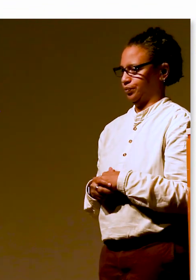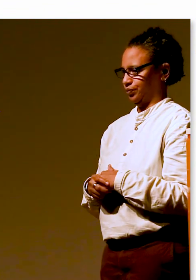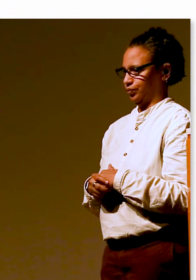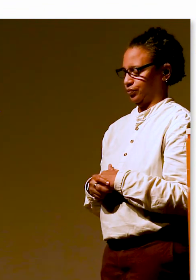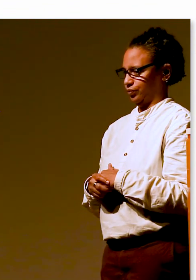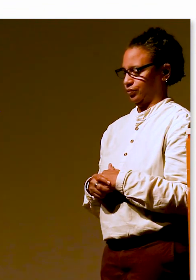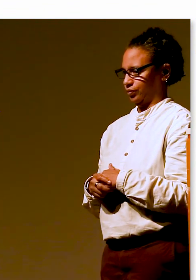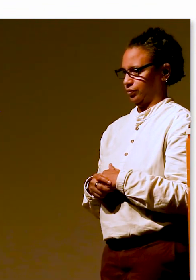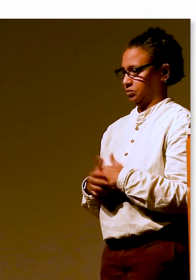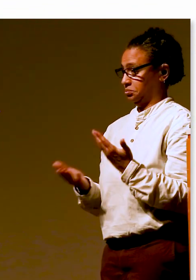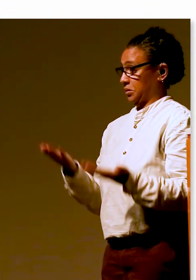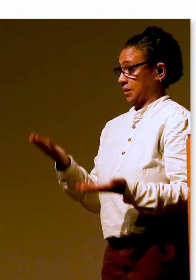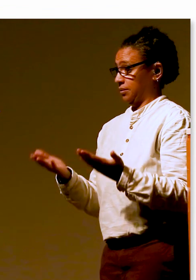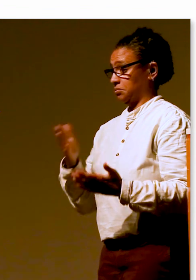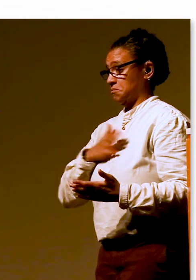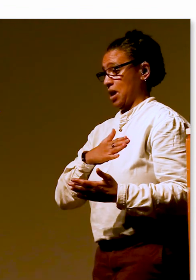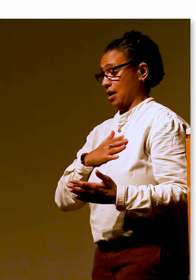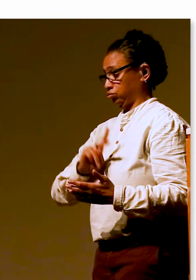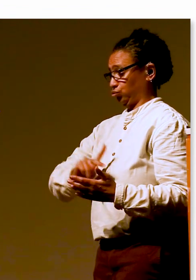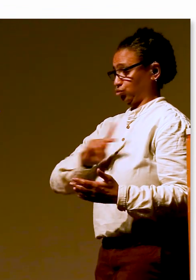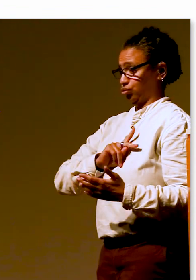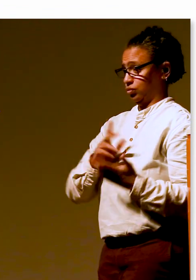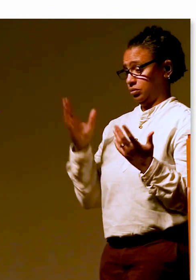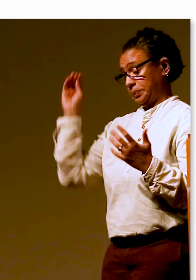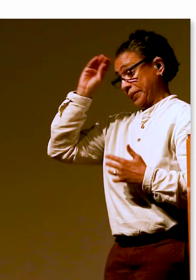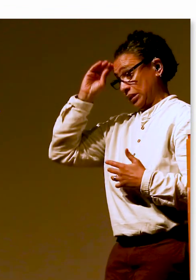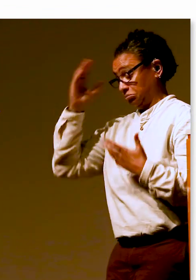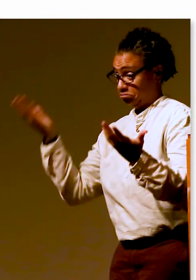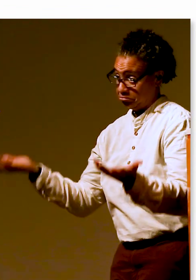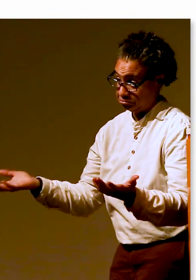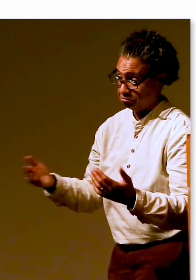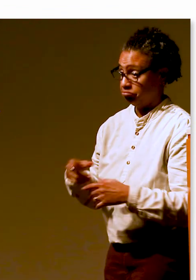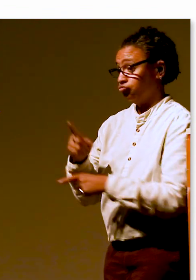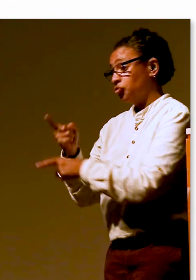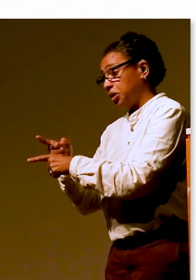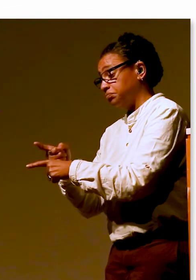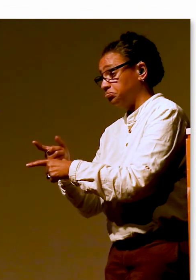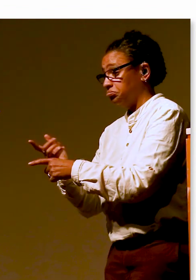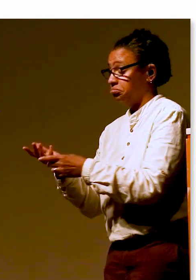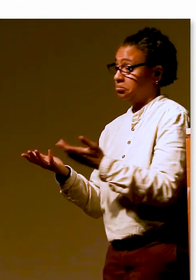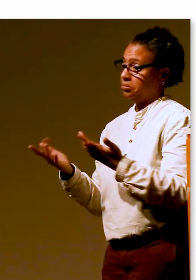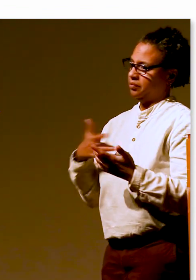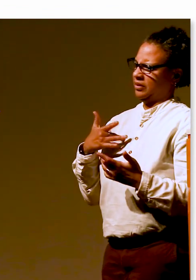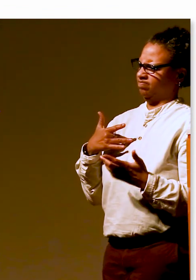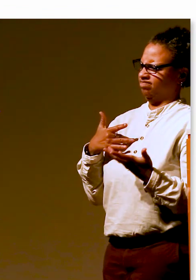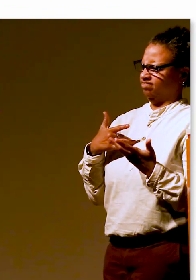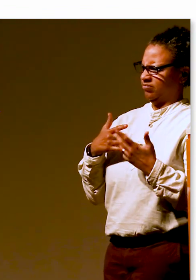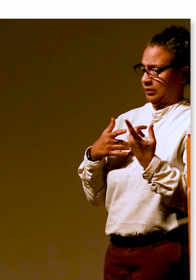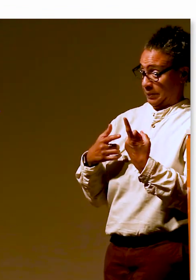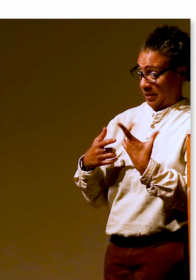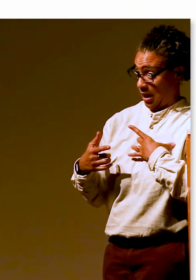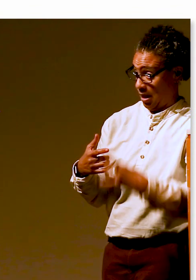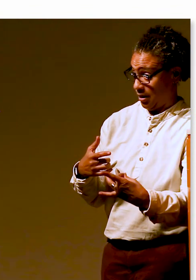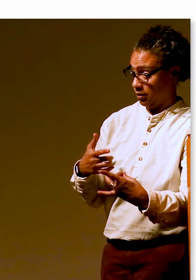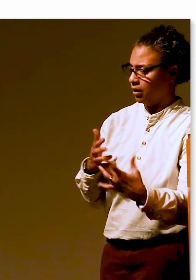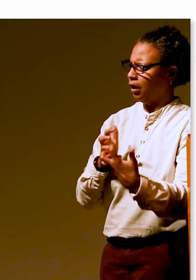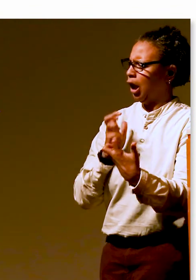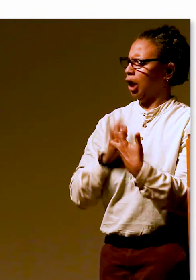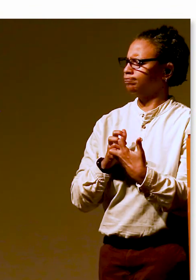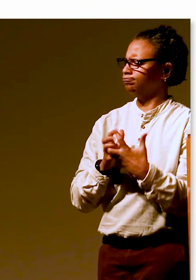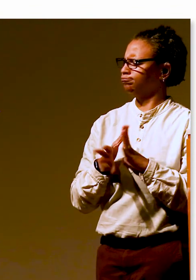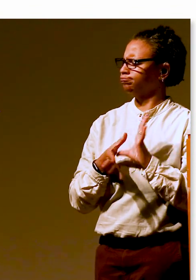was pissed with the way that people were impacted by some of the decisions that were being made there. But I also tried to utilize that rage